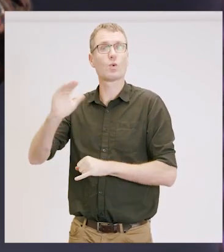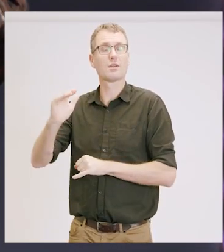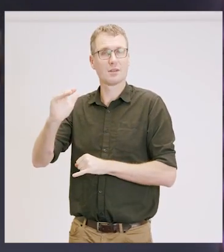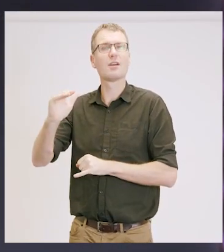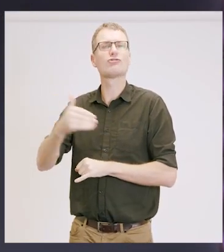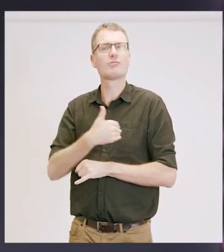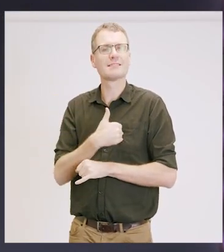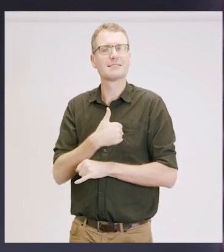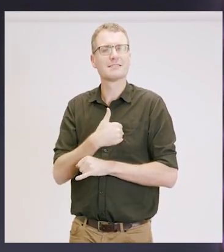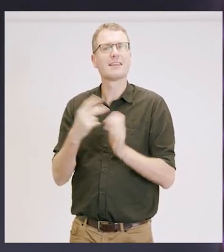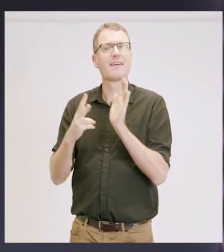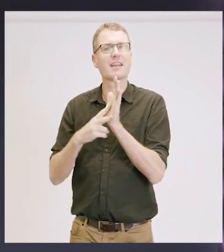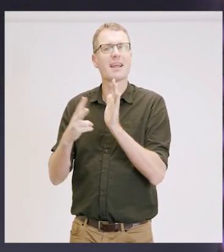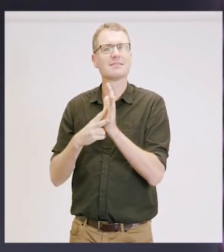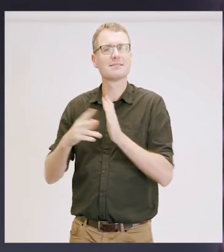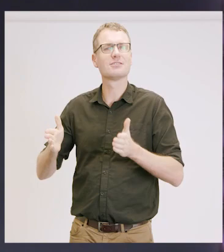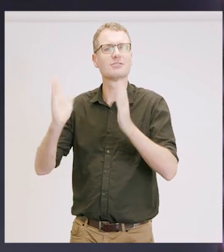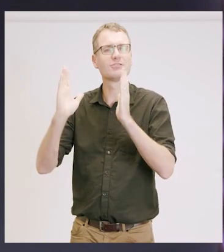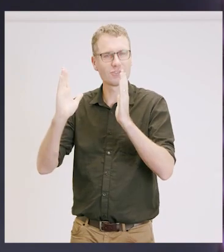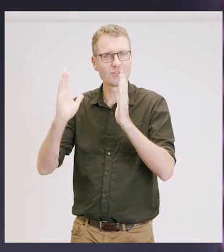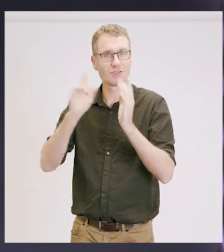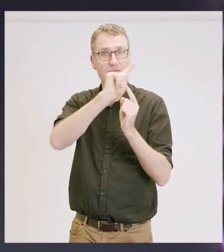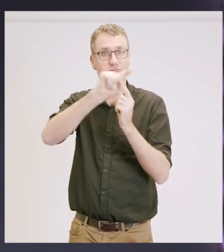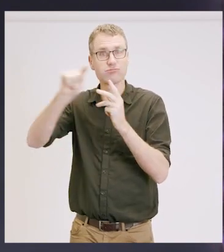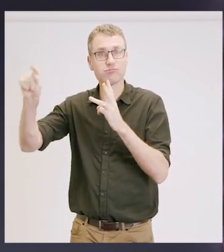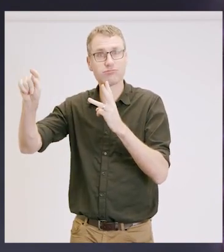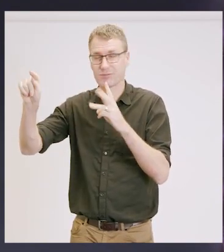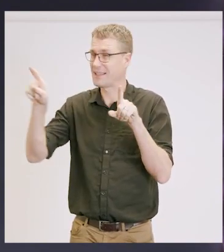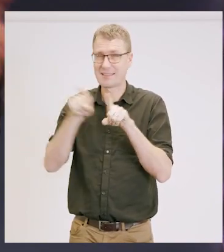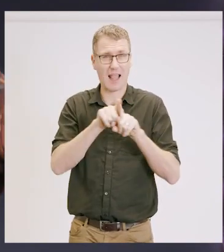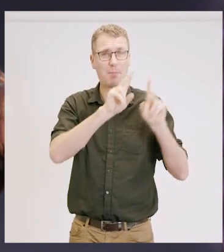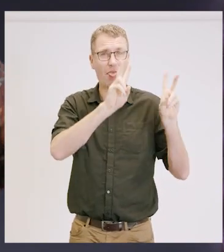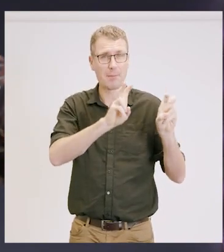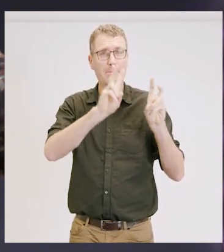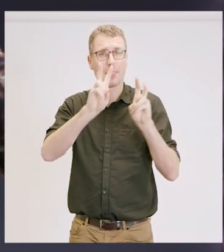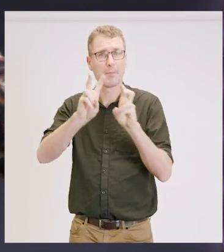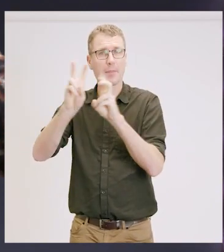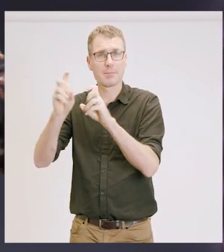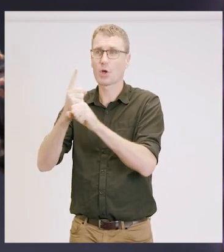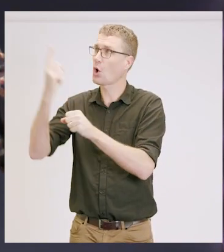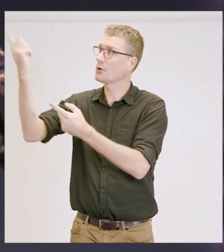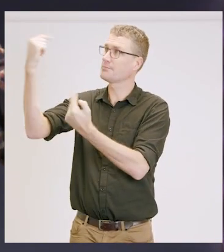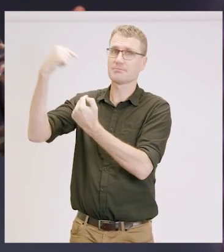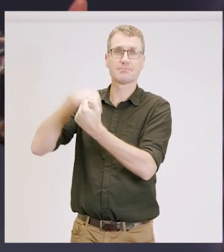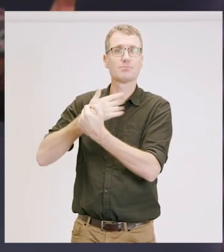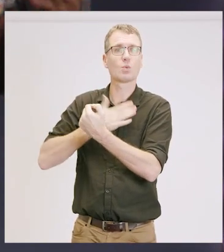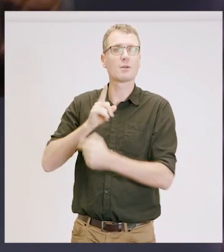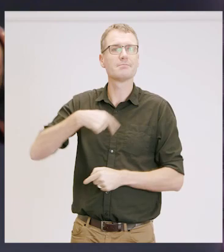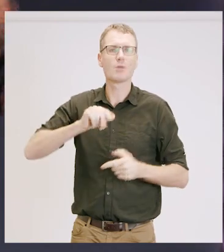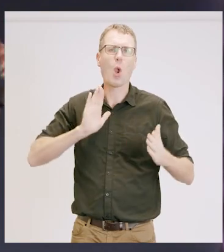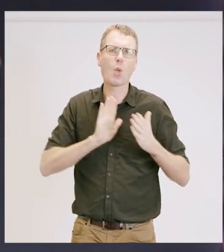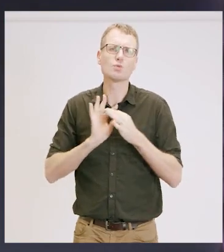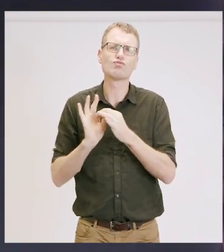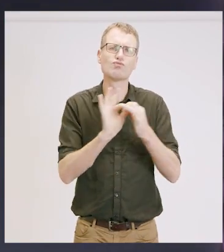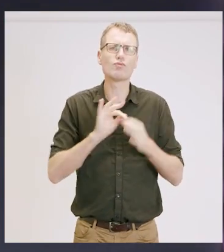to become closer as family. It's this theme that each place I go within our movement, God's talking to us about